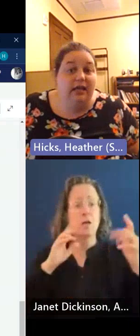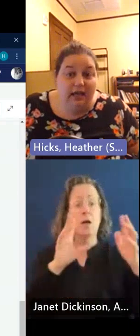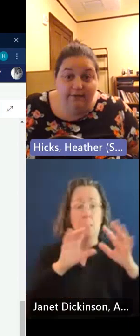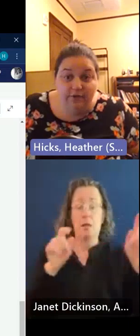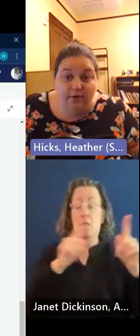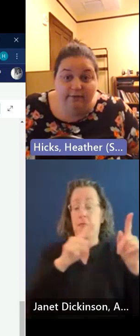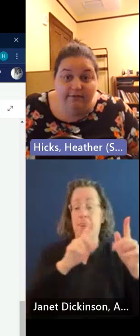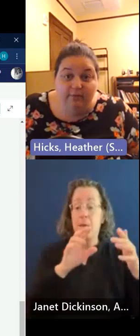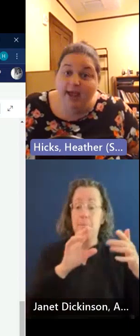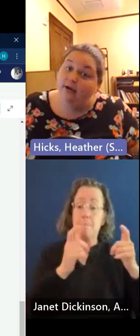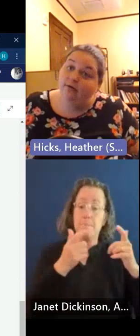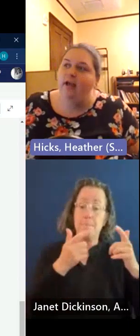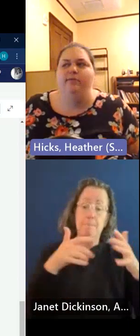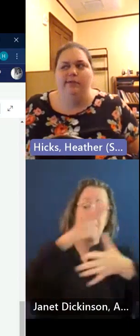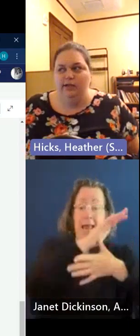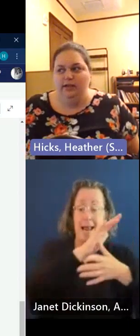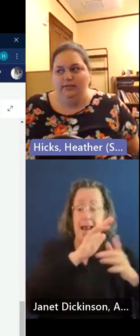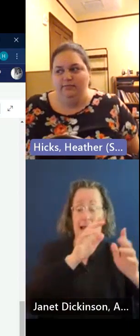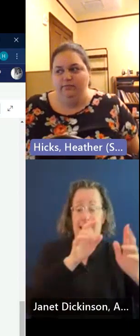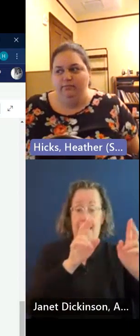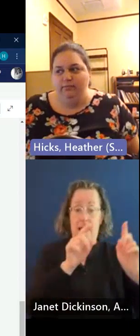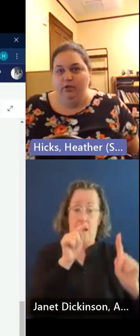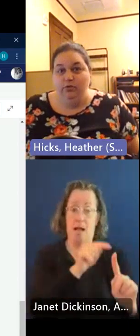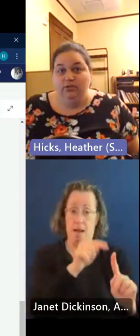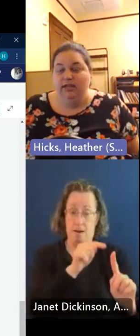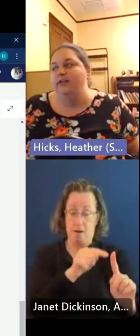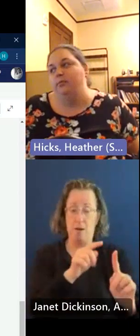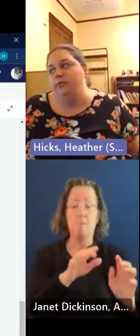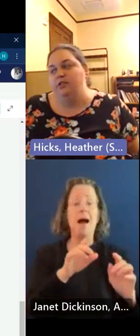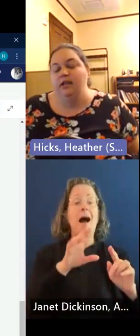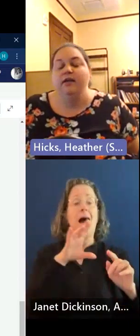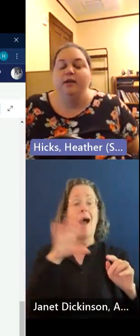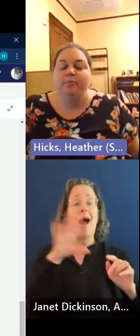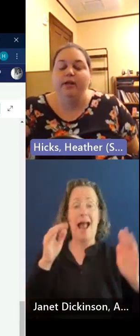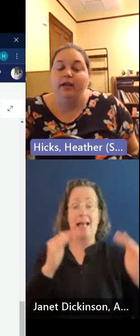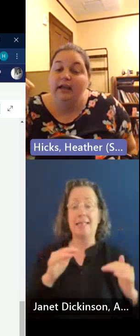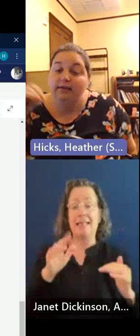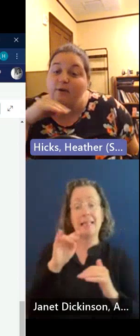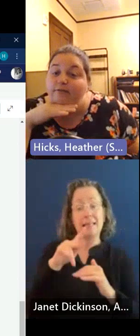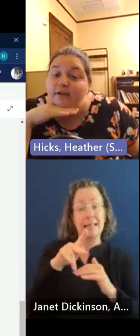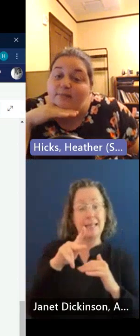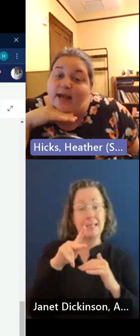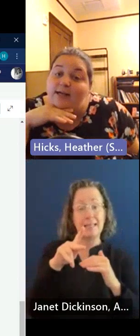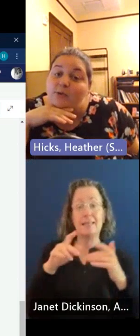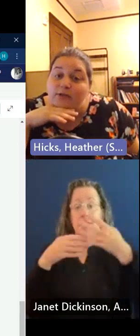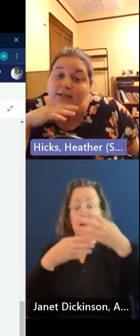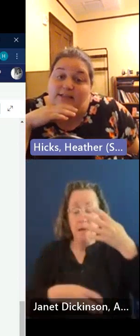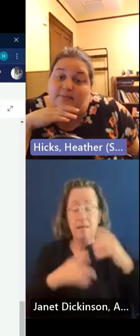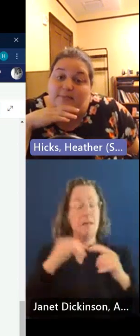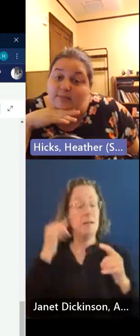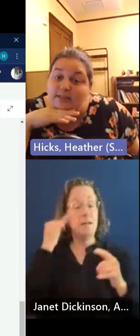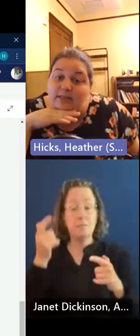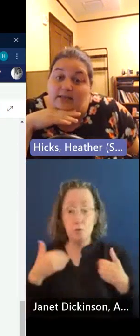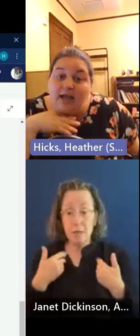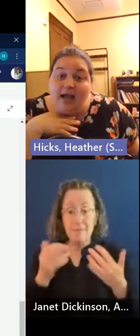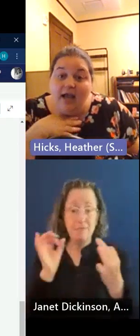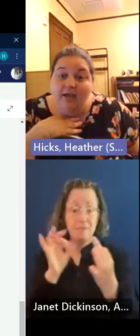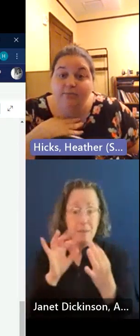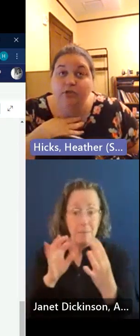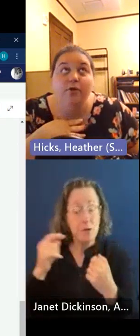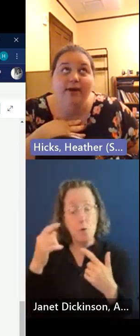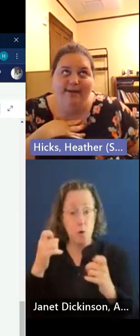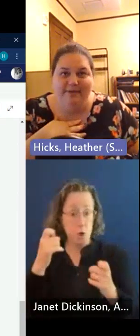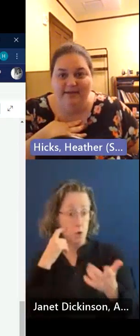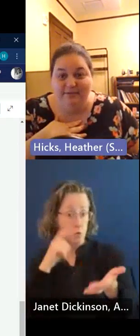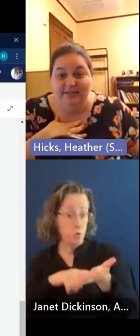and if you have feedback, and none of this new slides are posted yet, but like if you have feedback or think something's missing, I